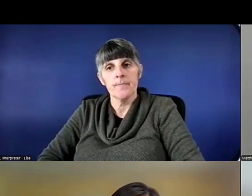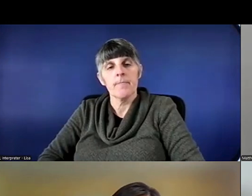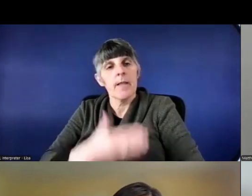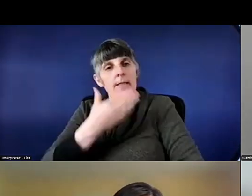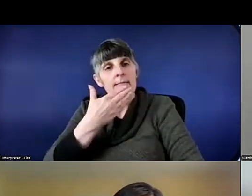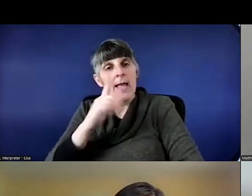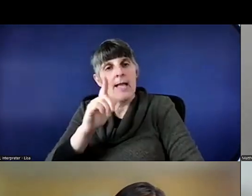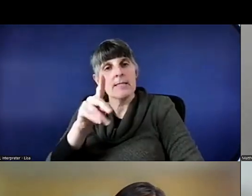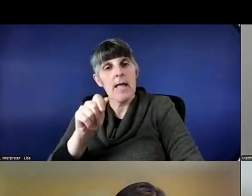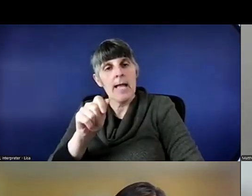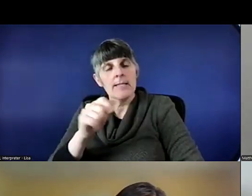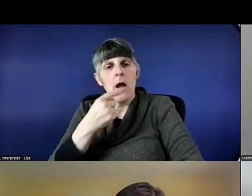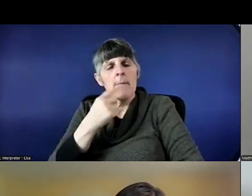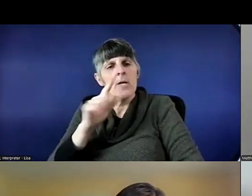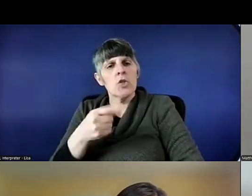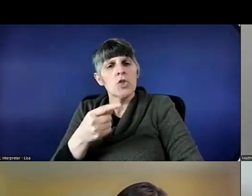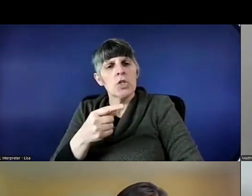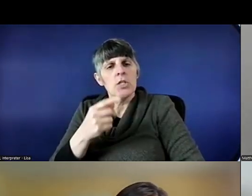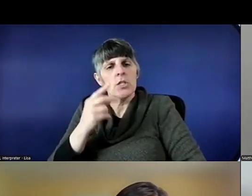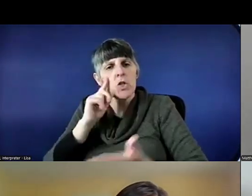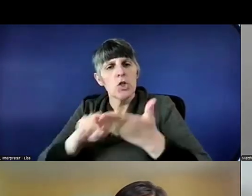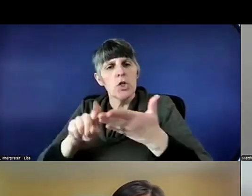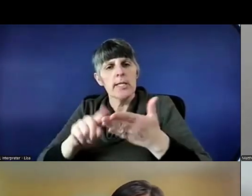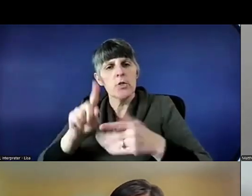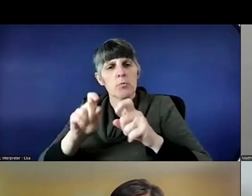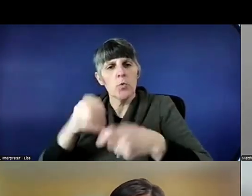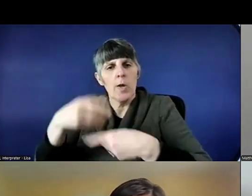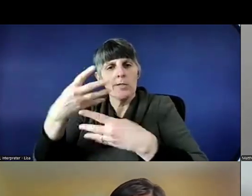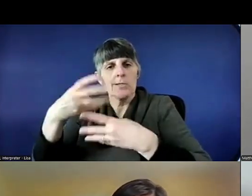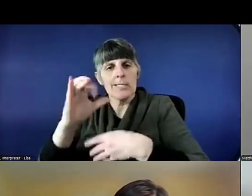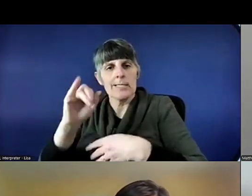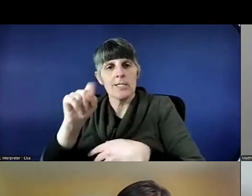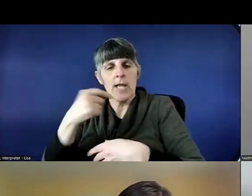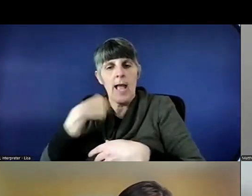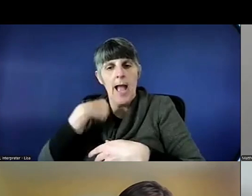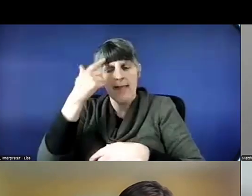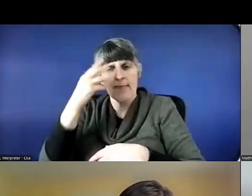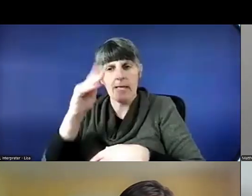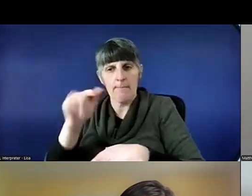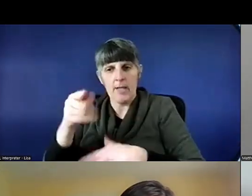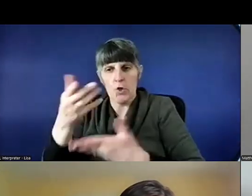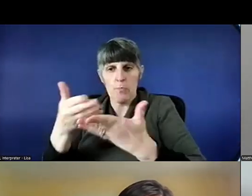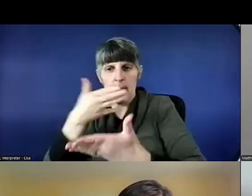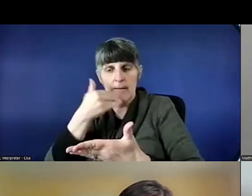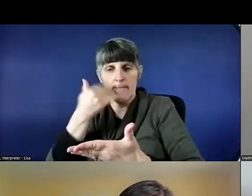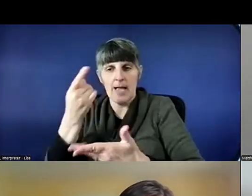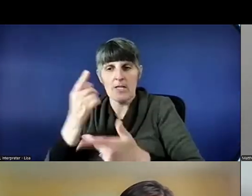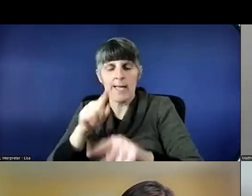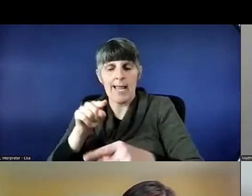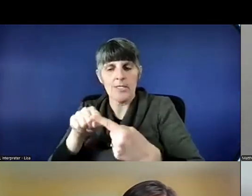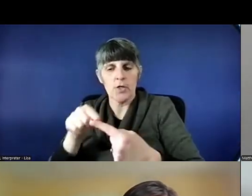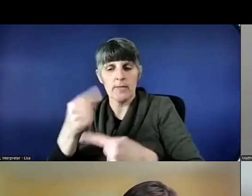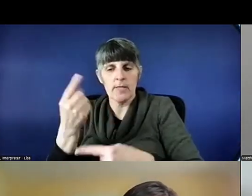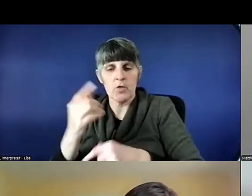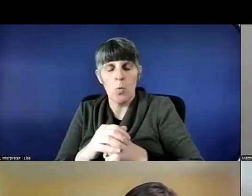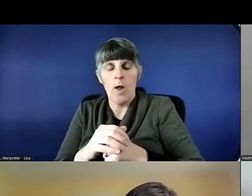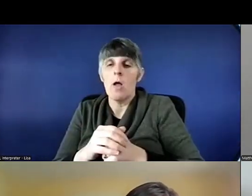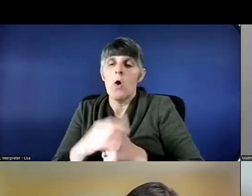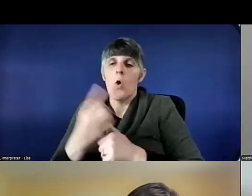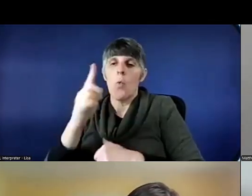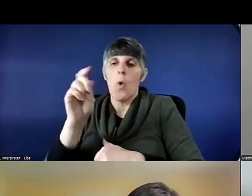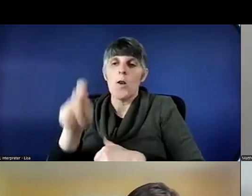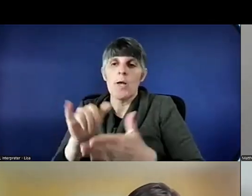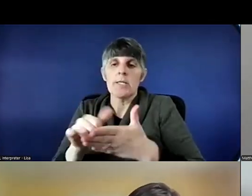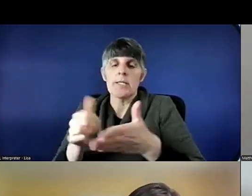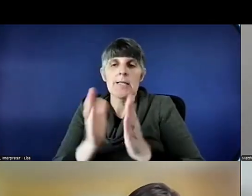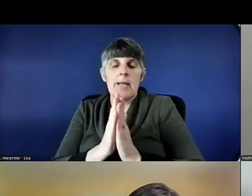Thanks, Liza. Just turning to some questions we got in the chat, and I think, Michael, you're probably the best one to answer this one. One question that's